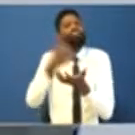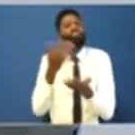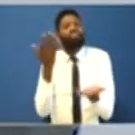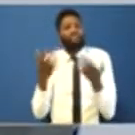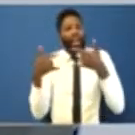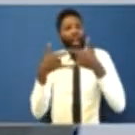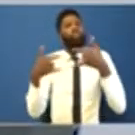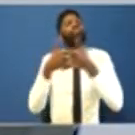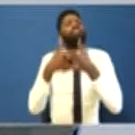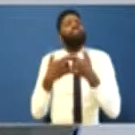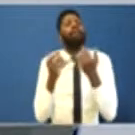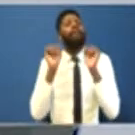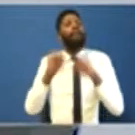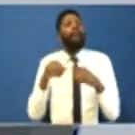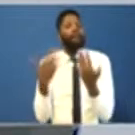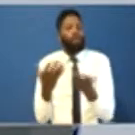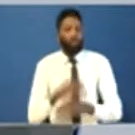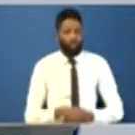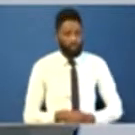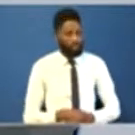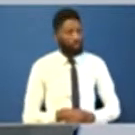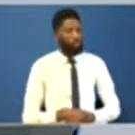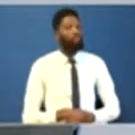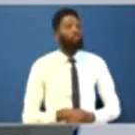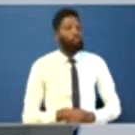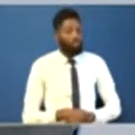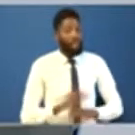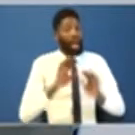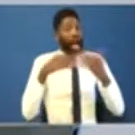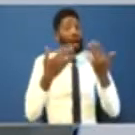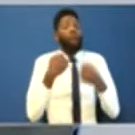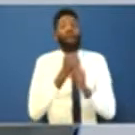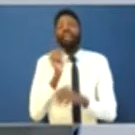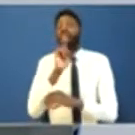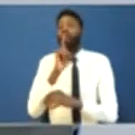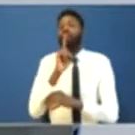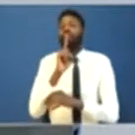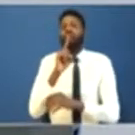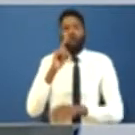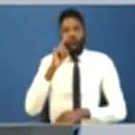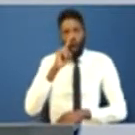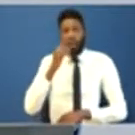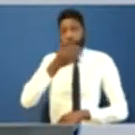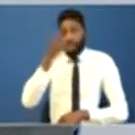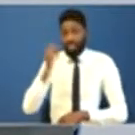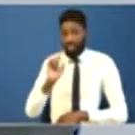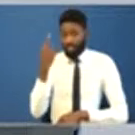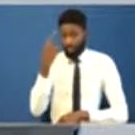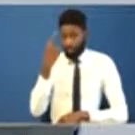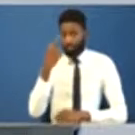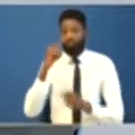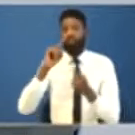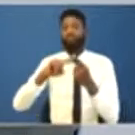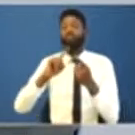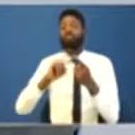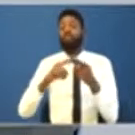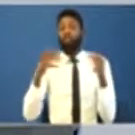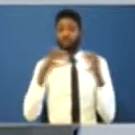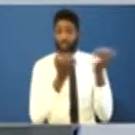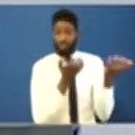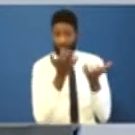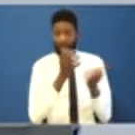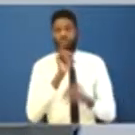how to make nairobi a better home and the first thing we need to do is take care of the business